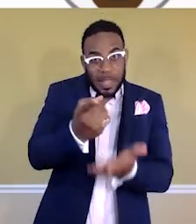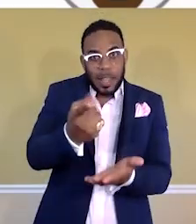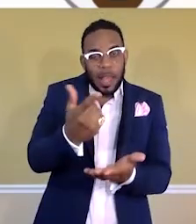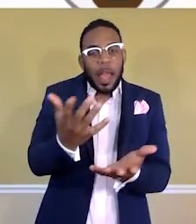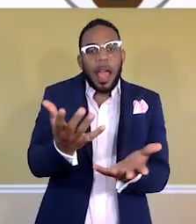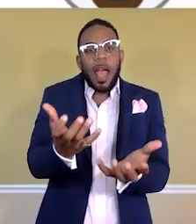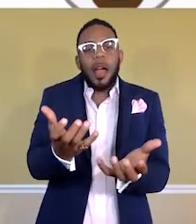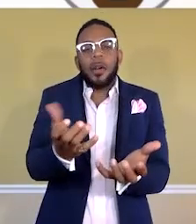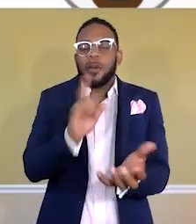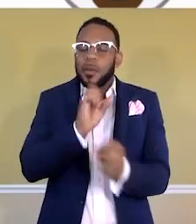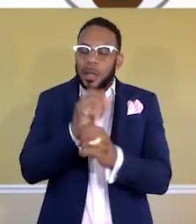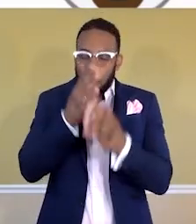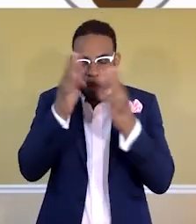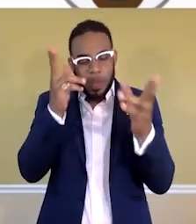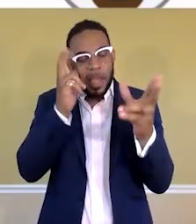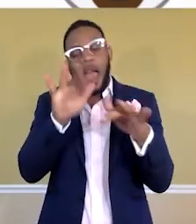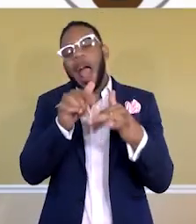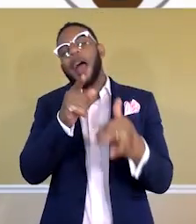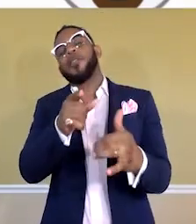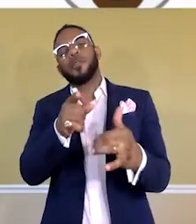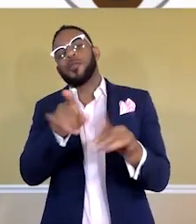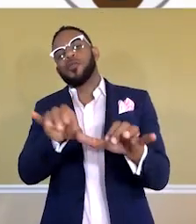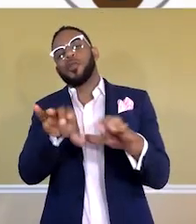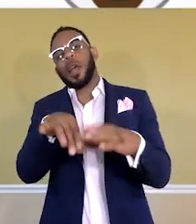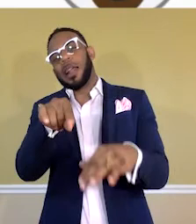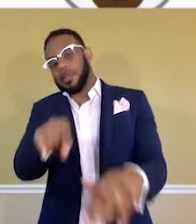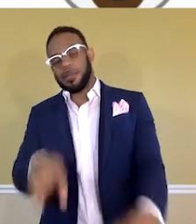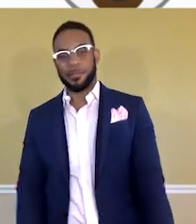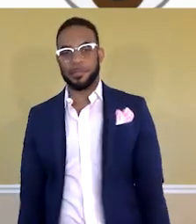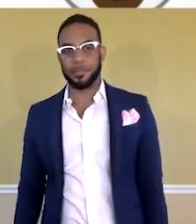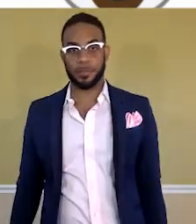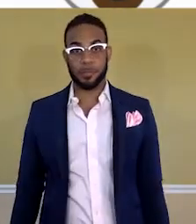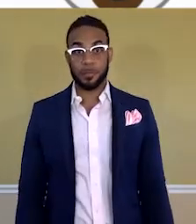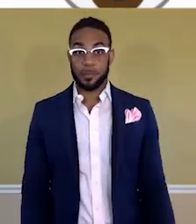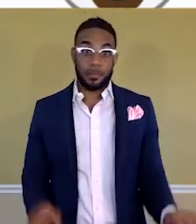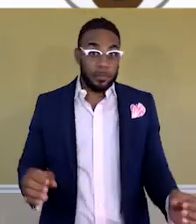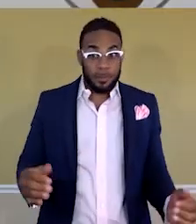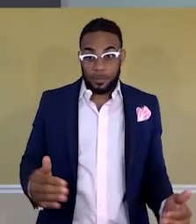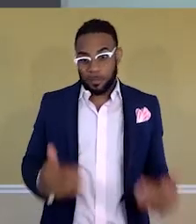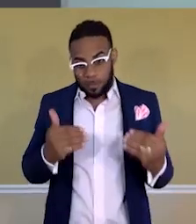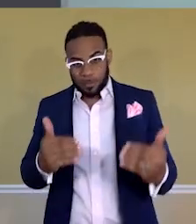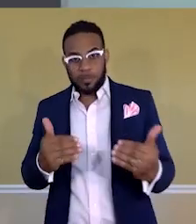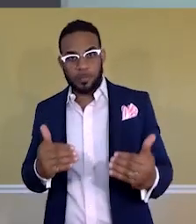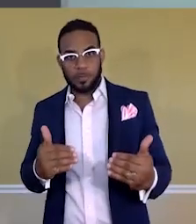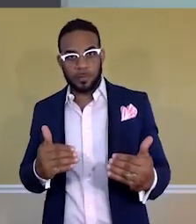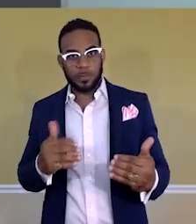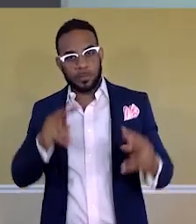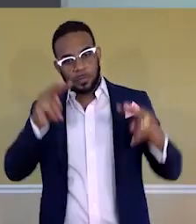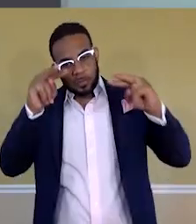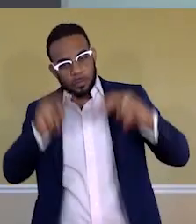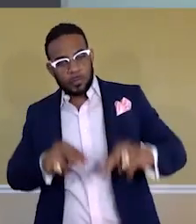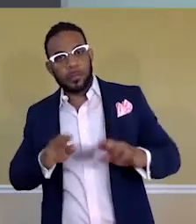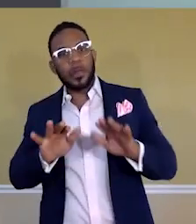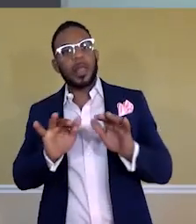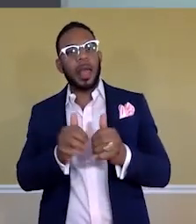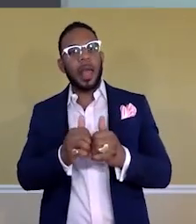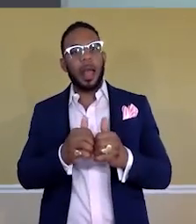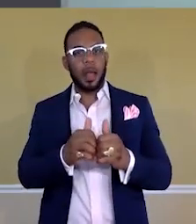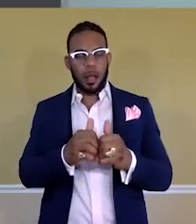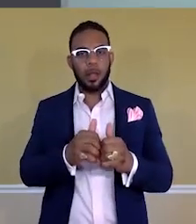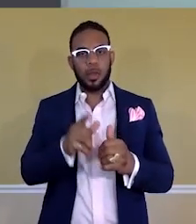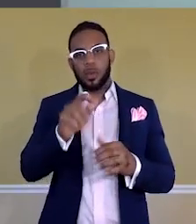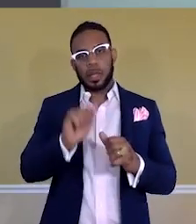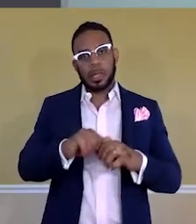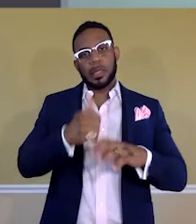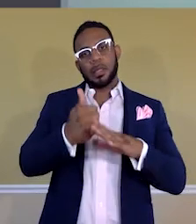I will be really open to hearing what you do out of it. So let's go ahead and let's take a look at how you